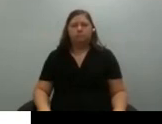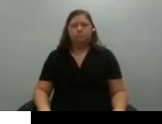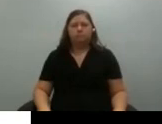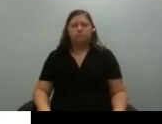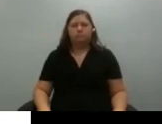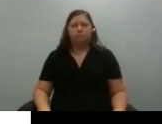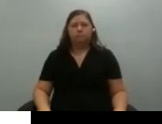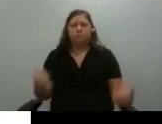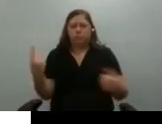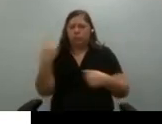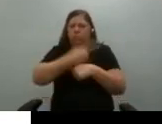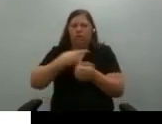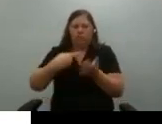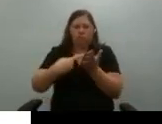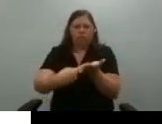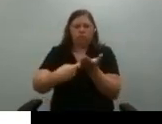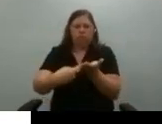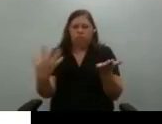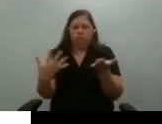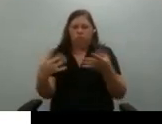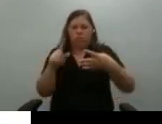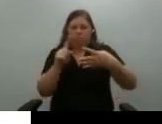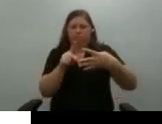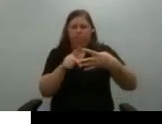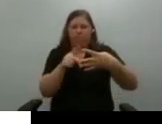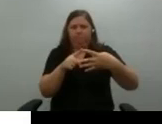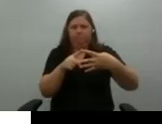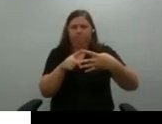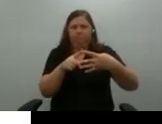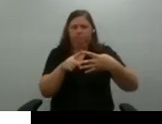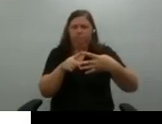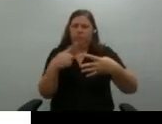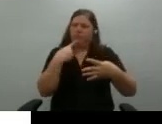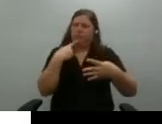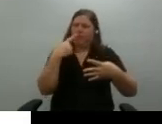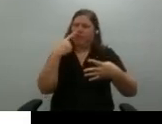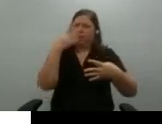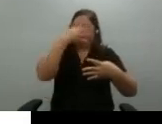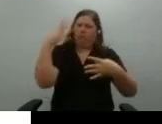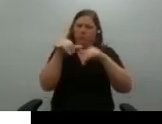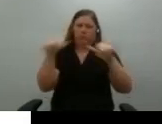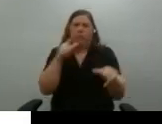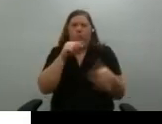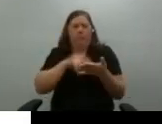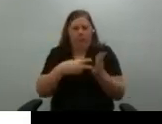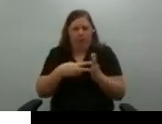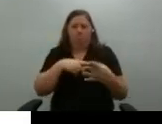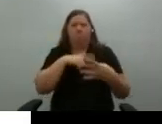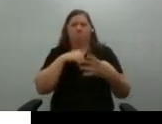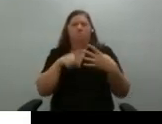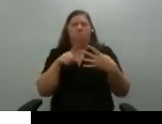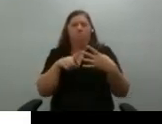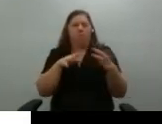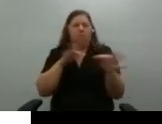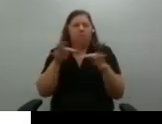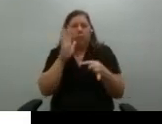The agenda for this presentation will be first a discussion on who we talk about when we say immigration. Then I'll go over your legal rights